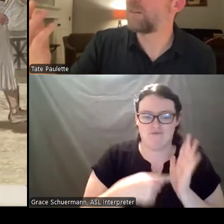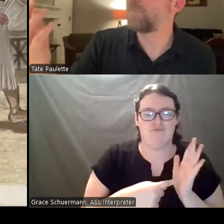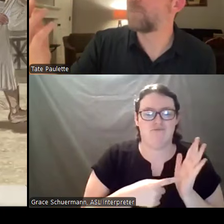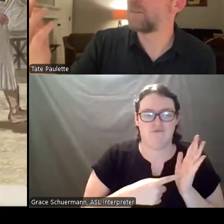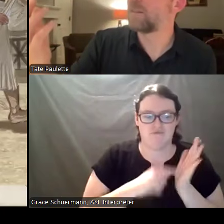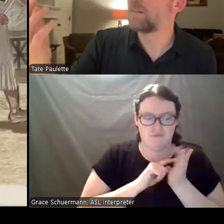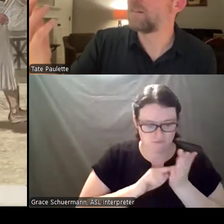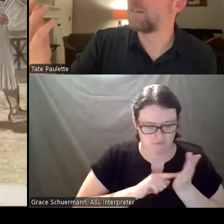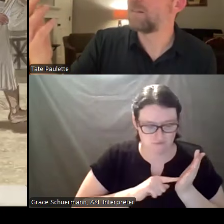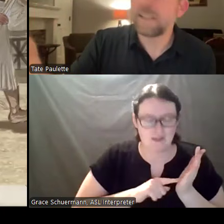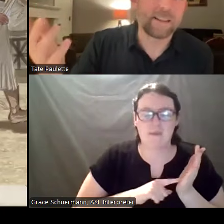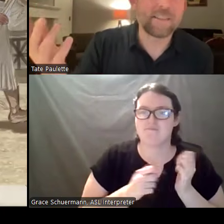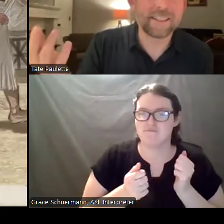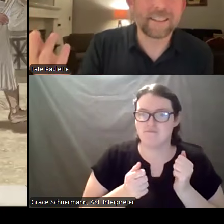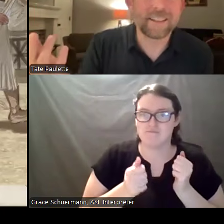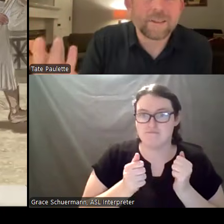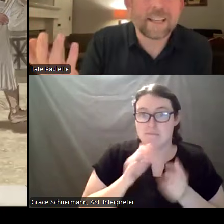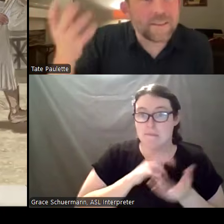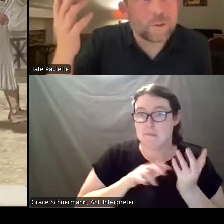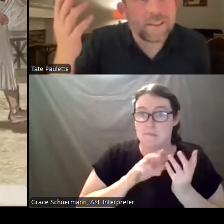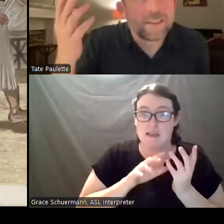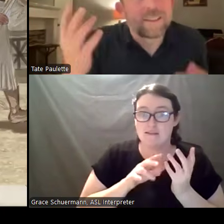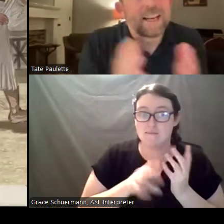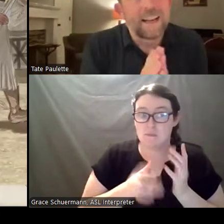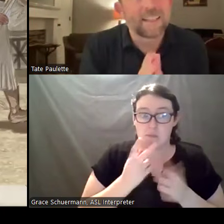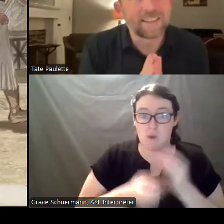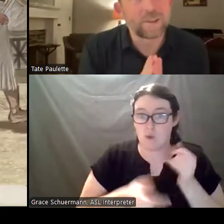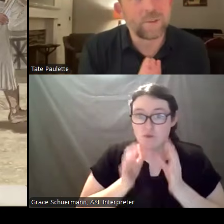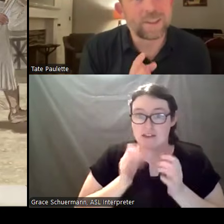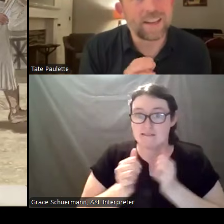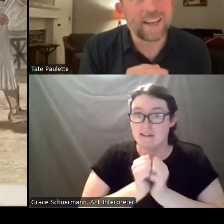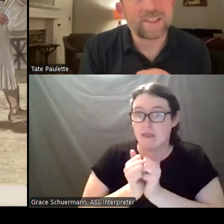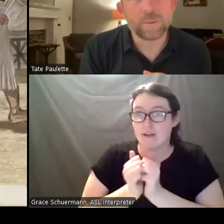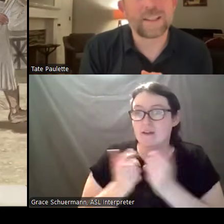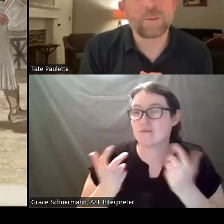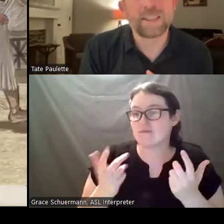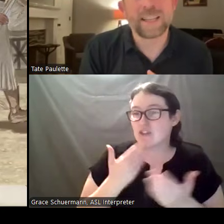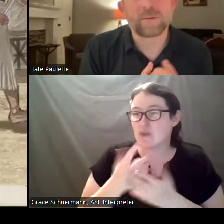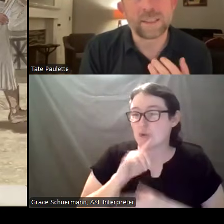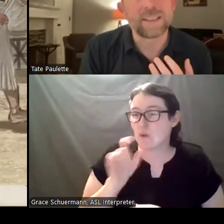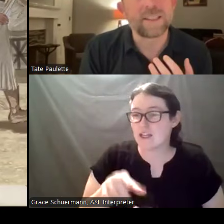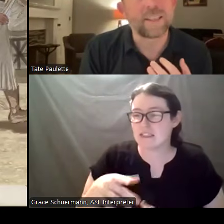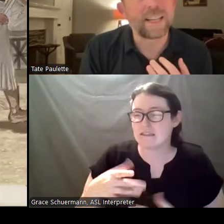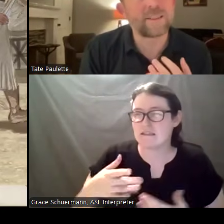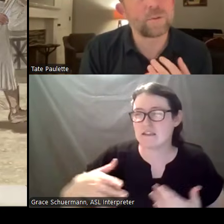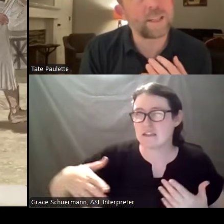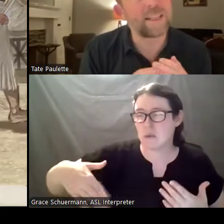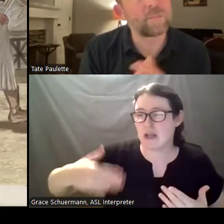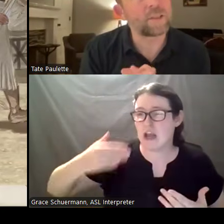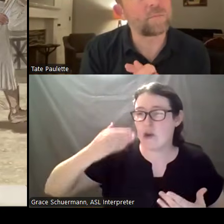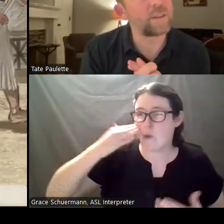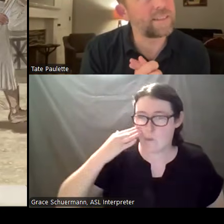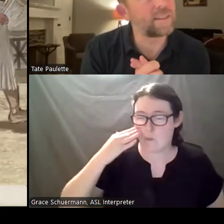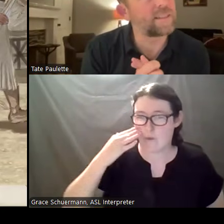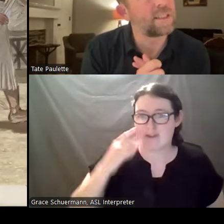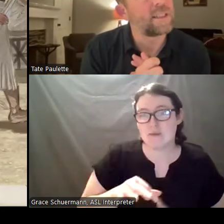It's, I think it's a, yes, so I think it's a good question. I don't think we yet really know the answer. You're saying in